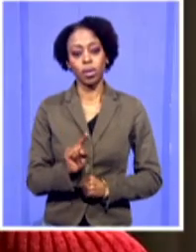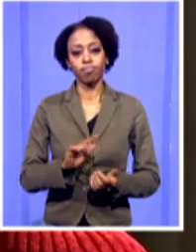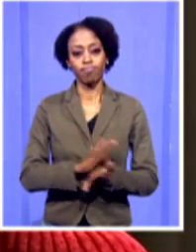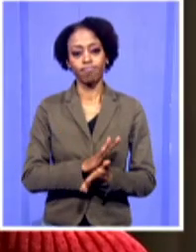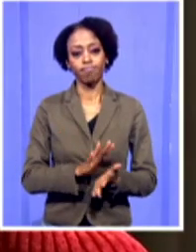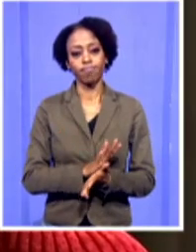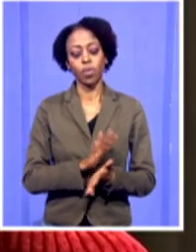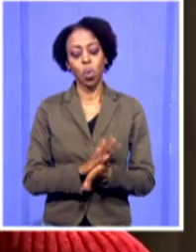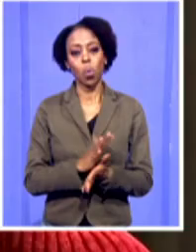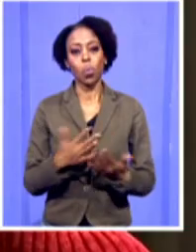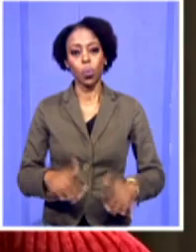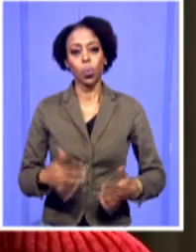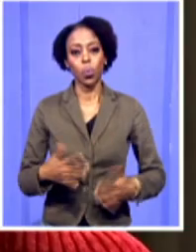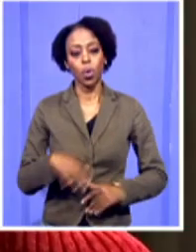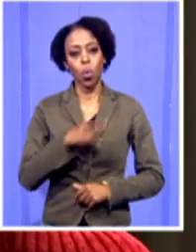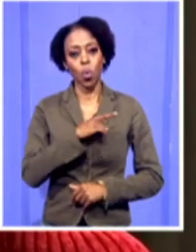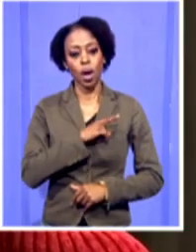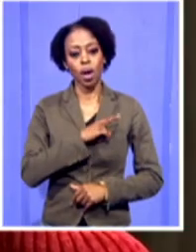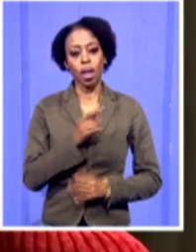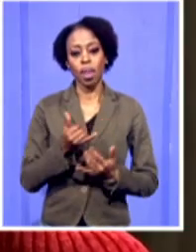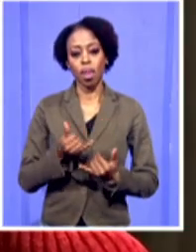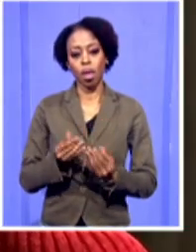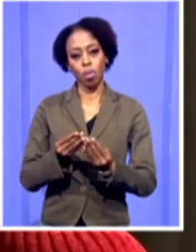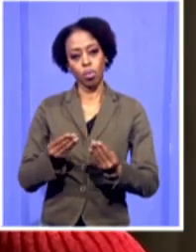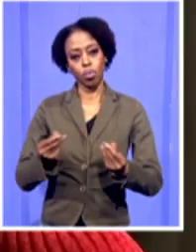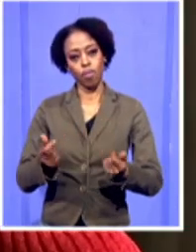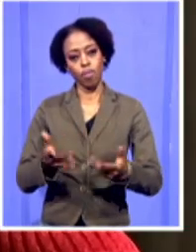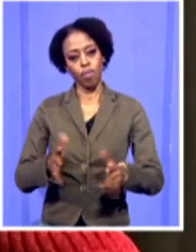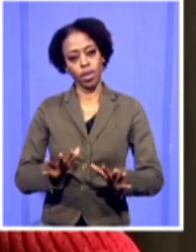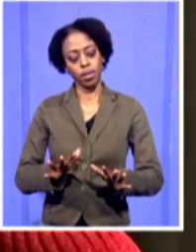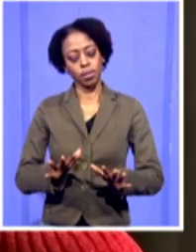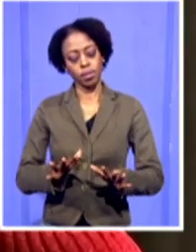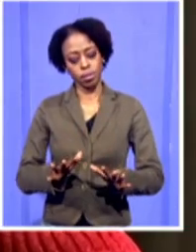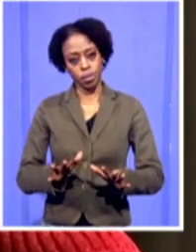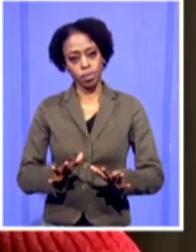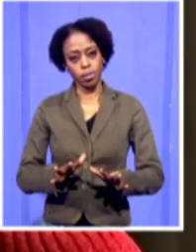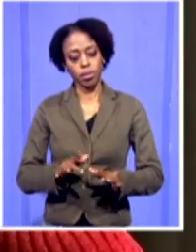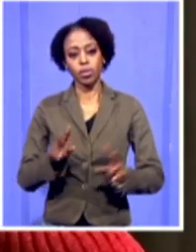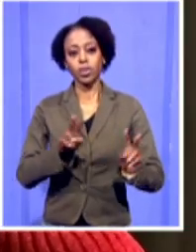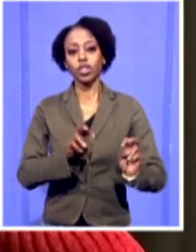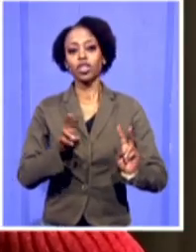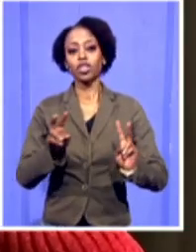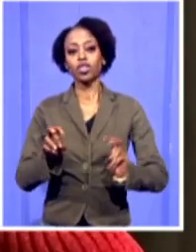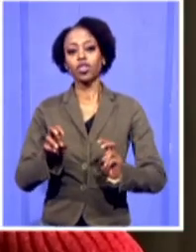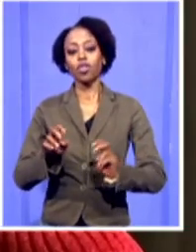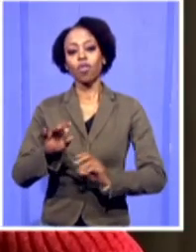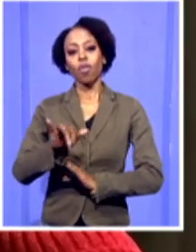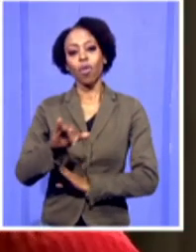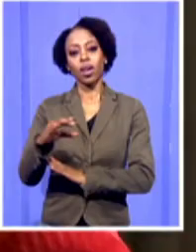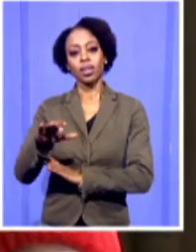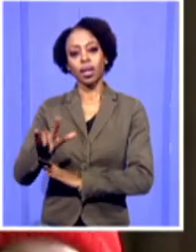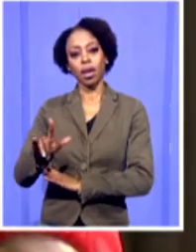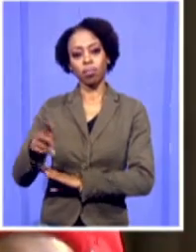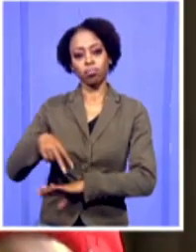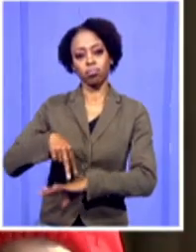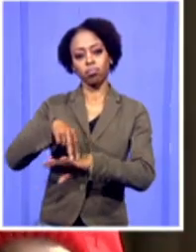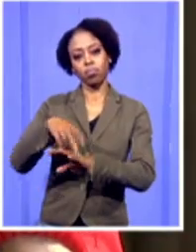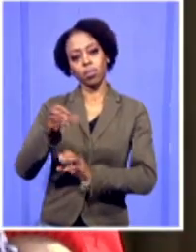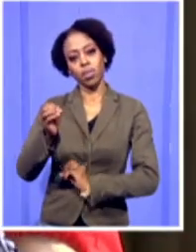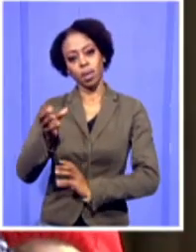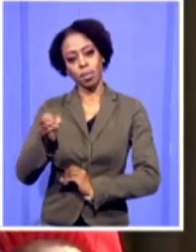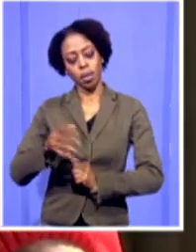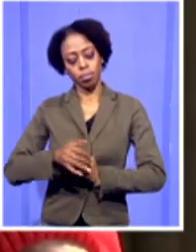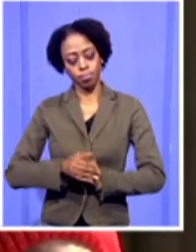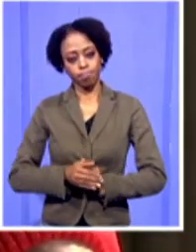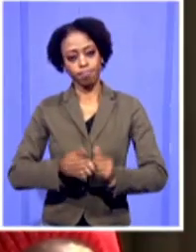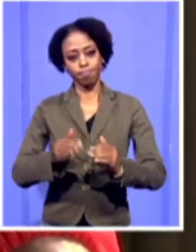appreciate that now you have resolved on the issue of the YCL speaking. And